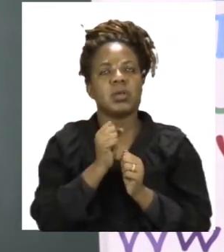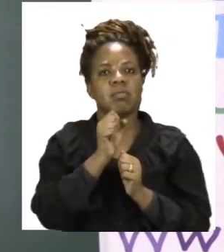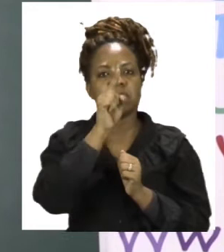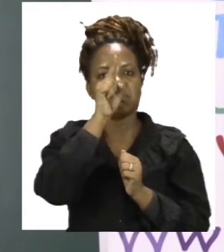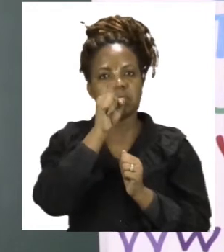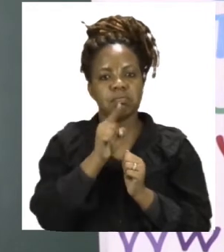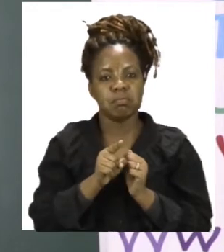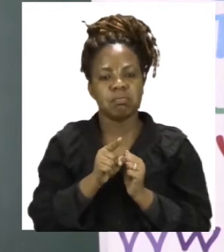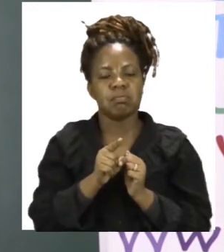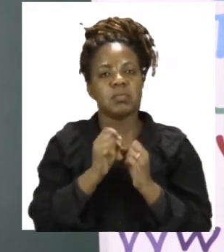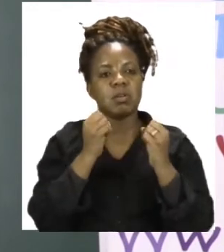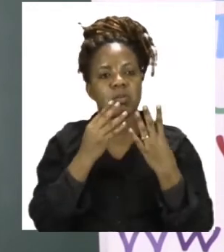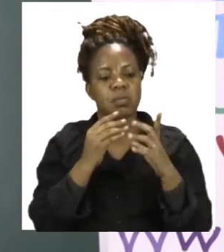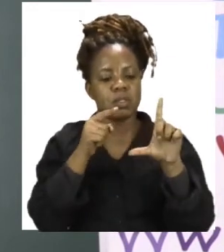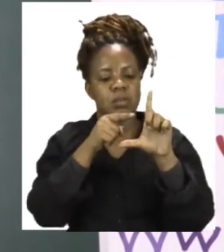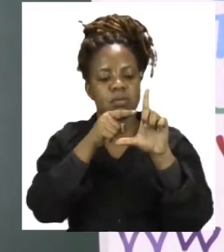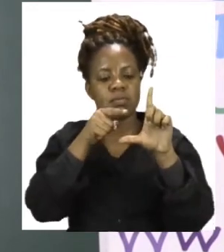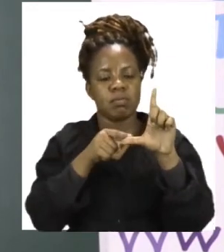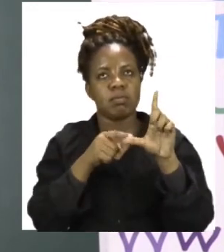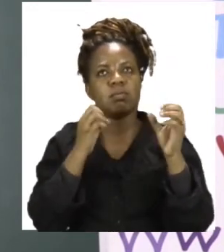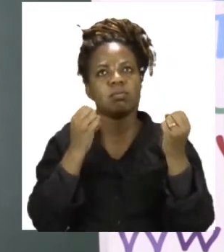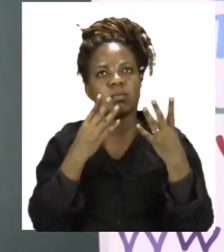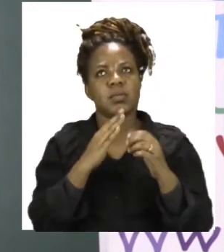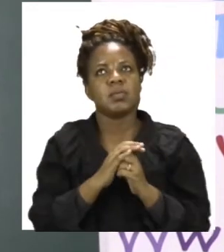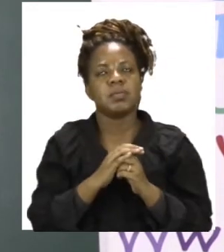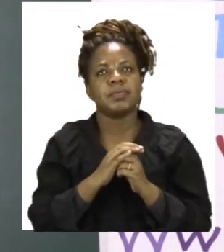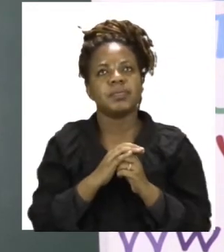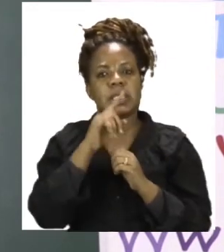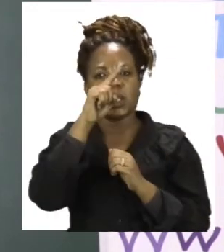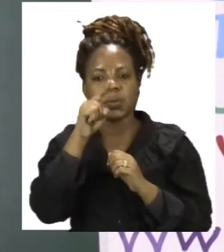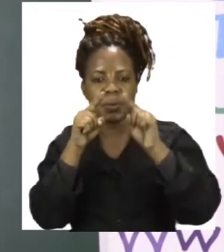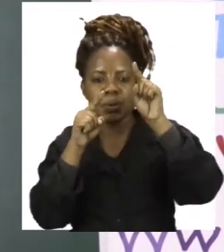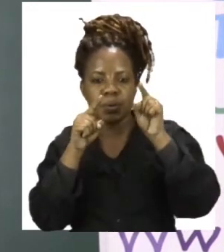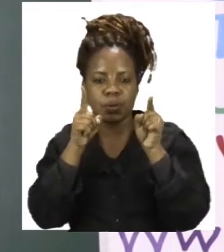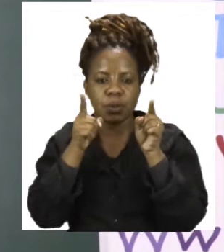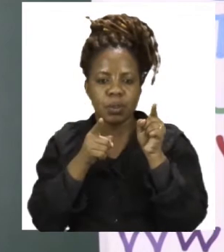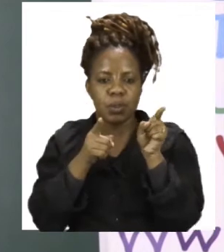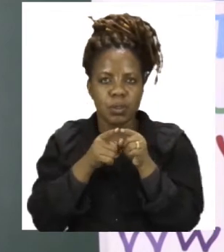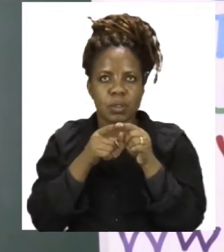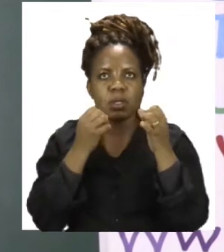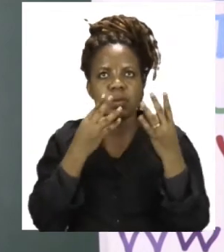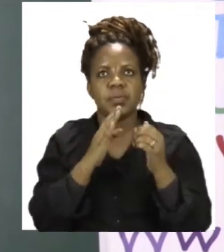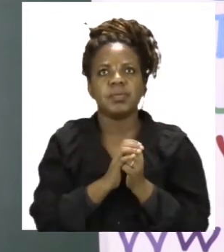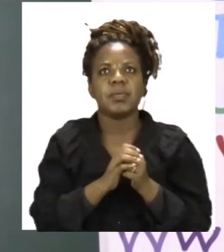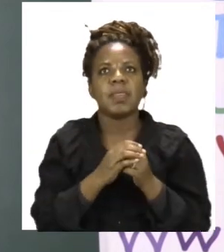So I'm going to leave you to do this by yourself. Just in case you don't know, I have a